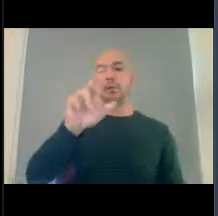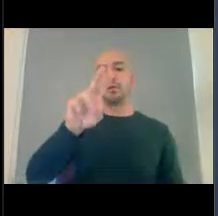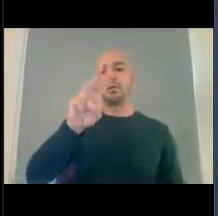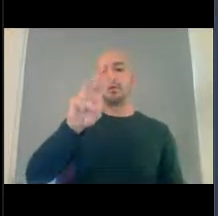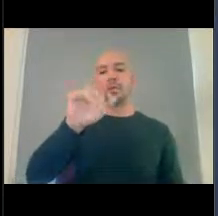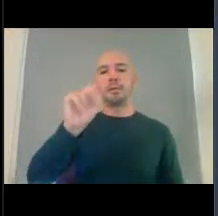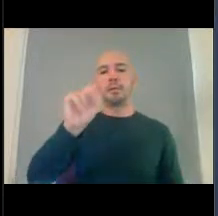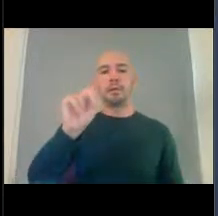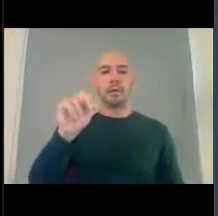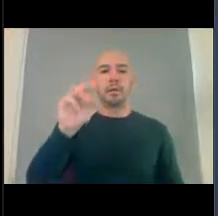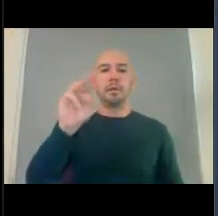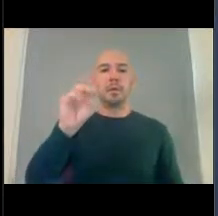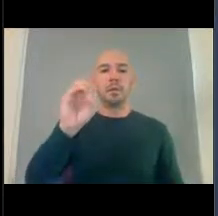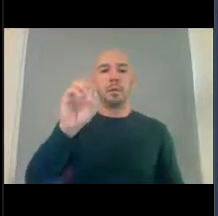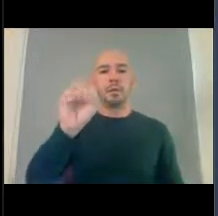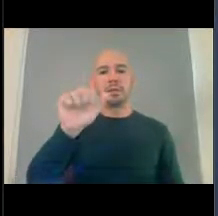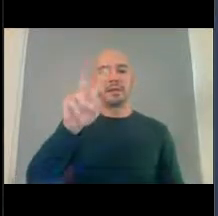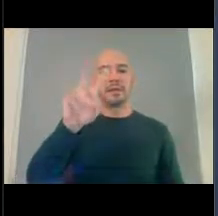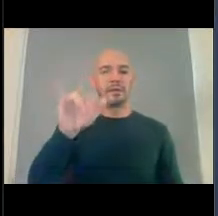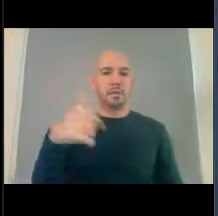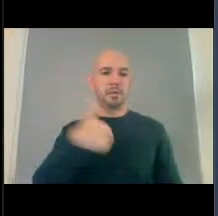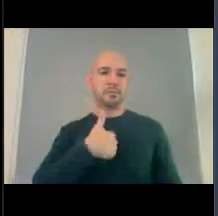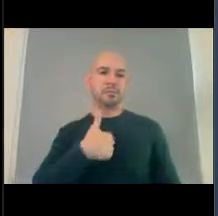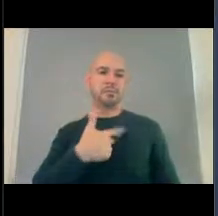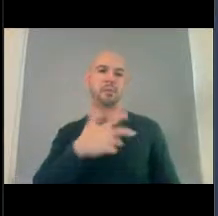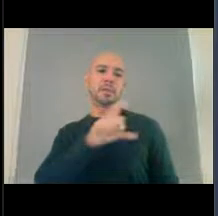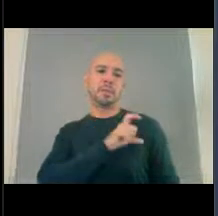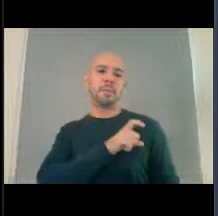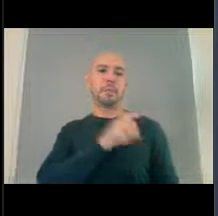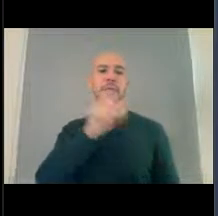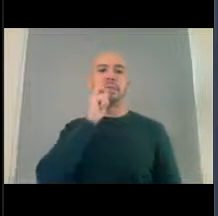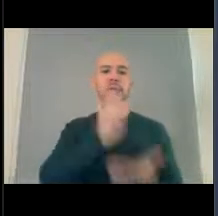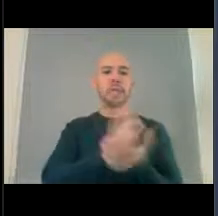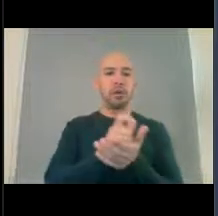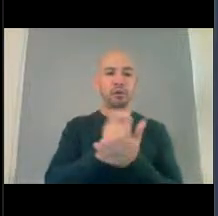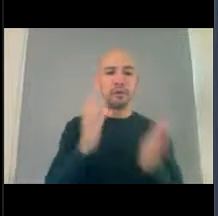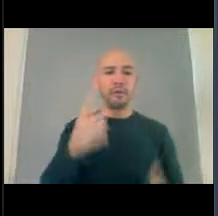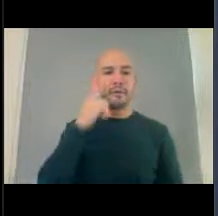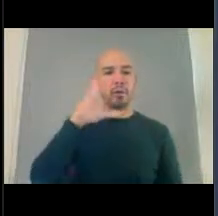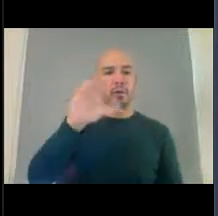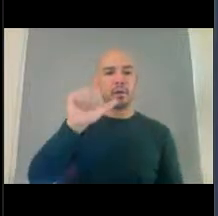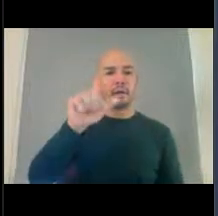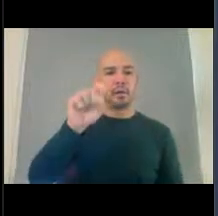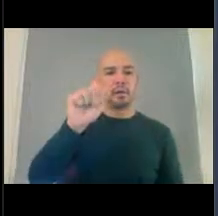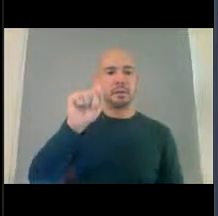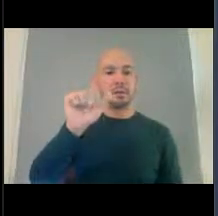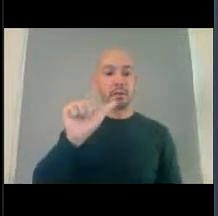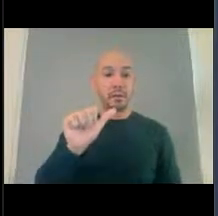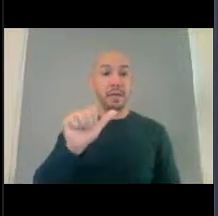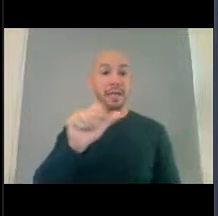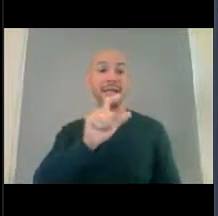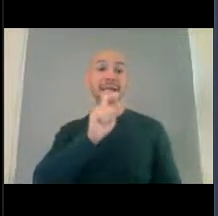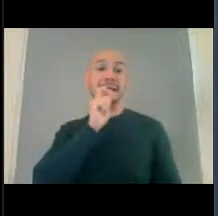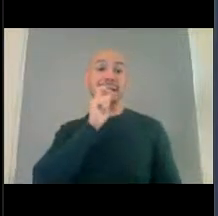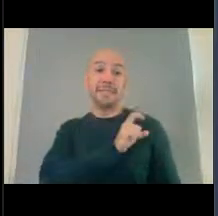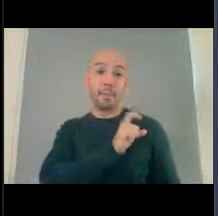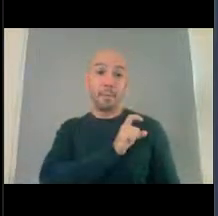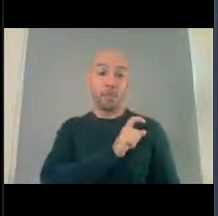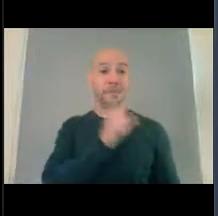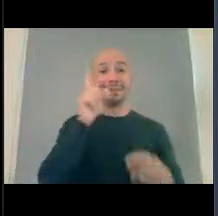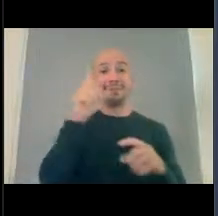environmental policy and housing coordination um secretary omaha unfortunately could not make it to this meeting and sends his regards